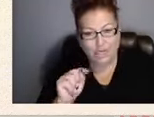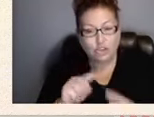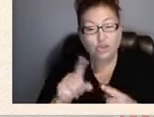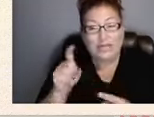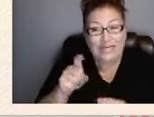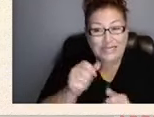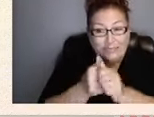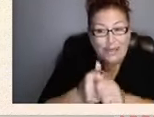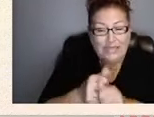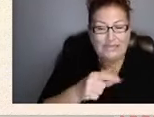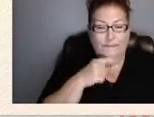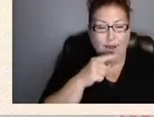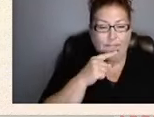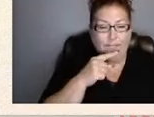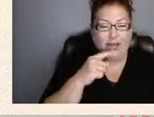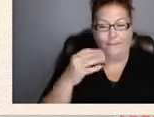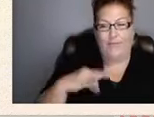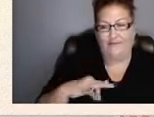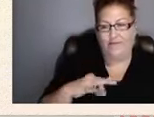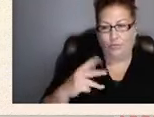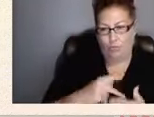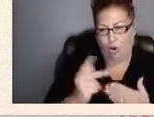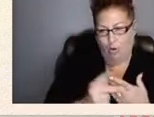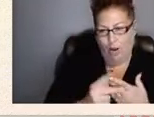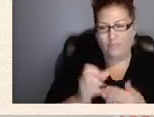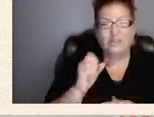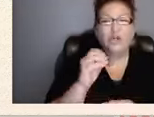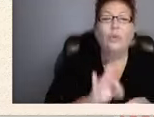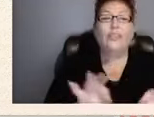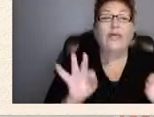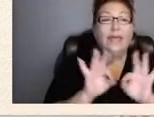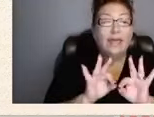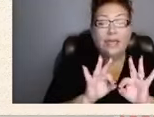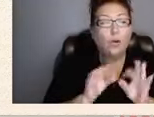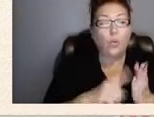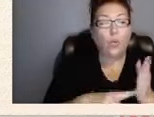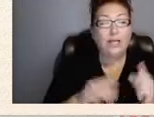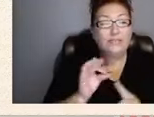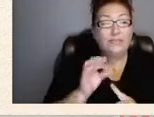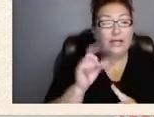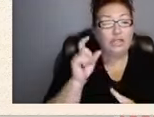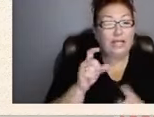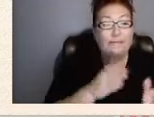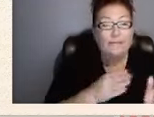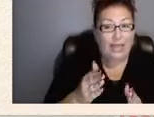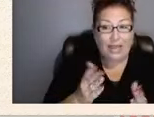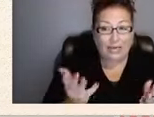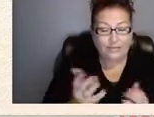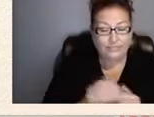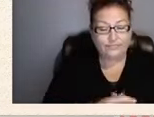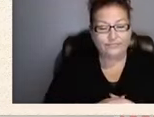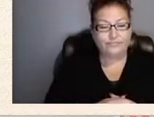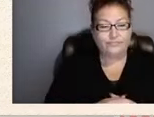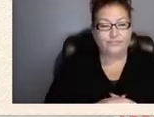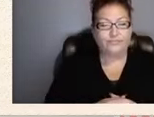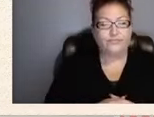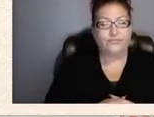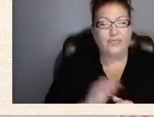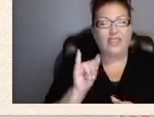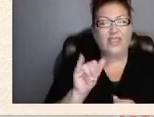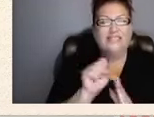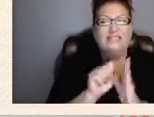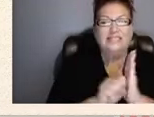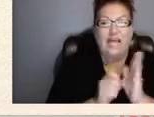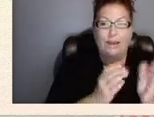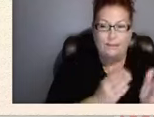benefits programs. So the key to what special needs planning is it is estate planning and financial